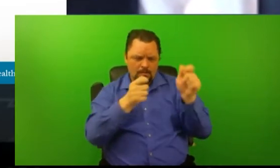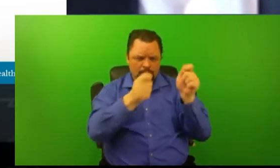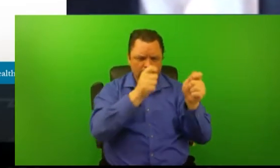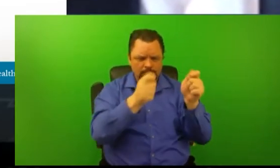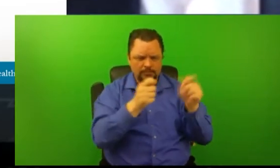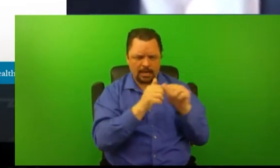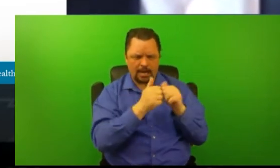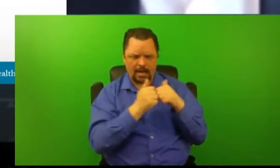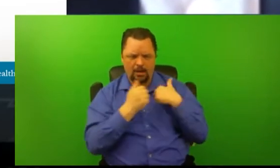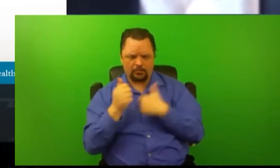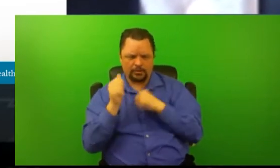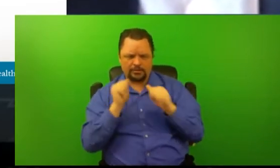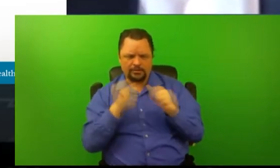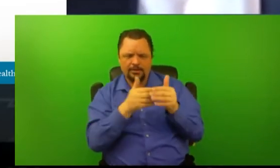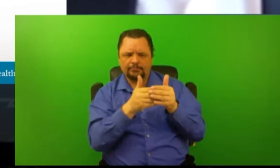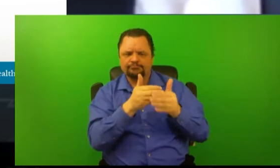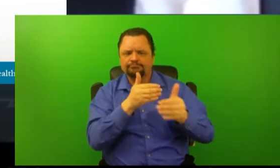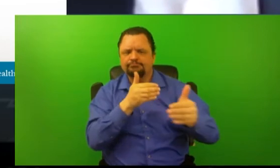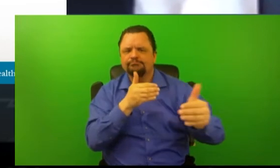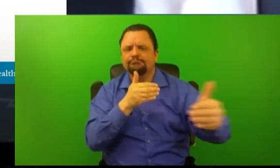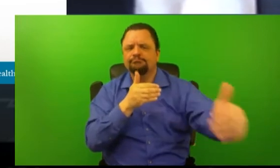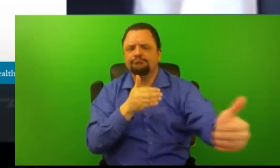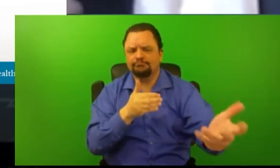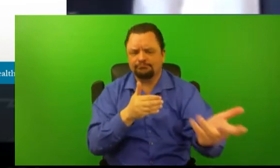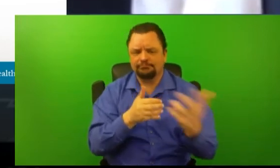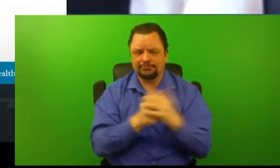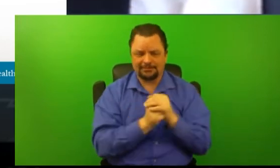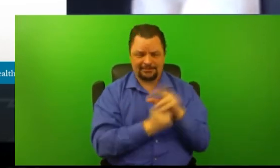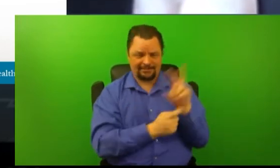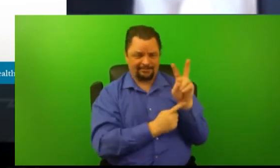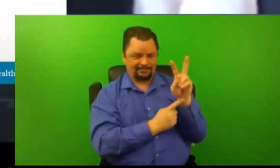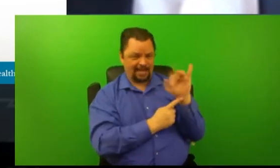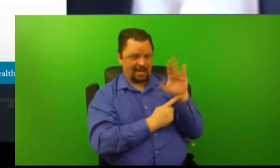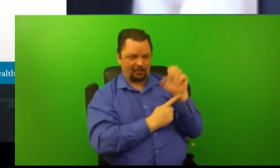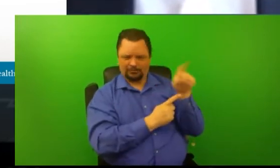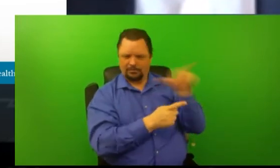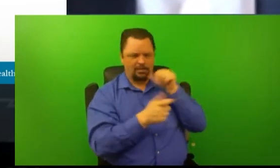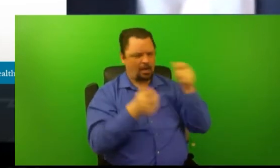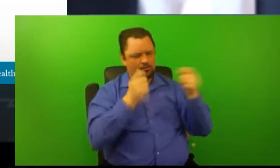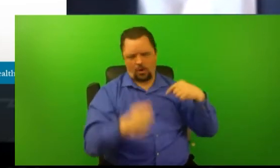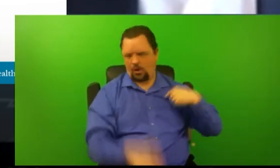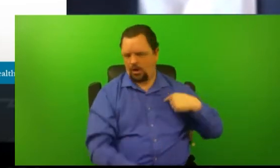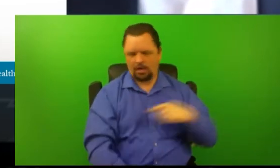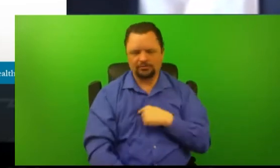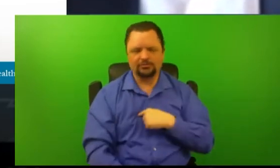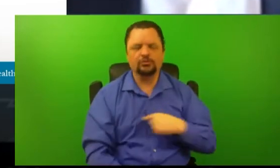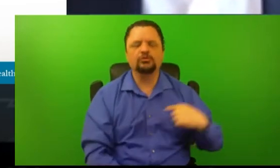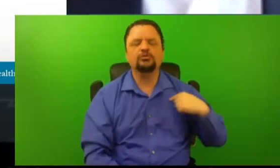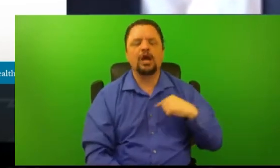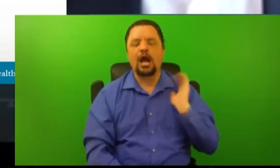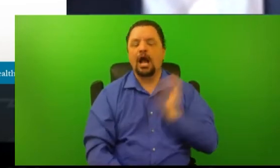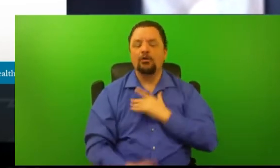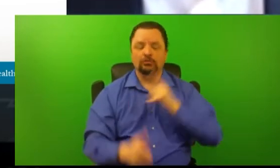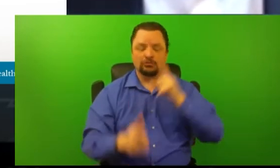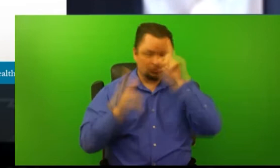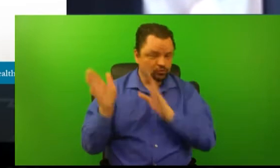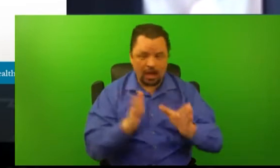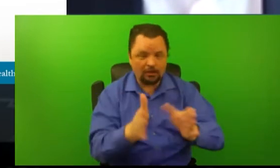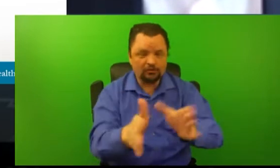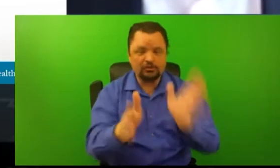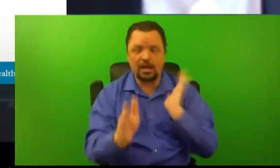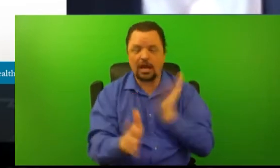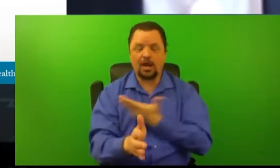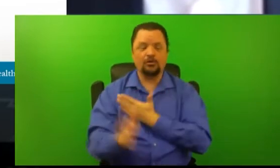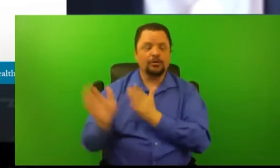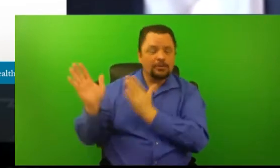The virus doesn't control us. Our behavior, our strategies, our mitigation strategies that we've implemented with our partners in our